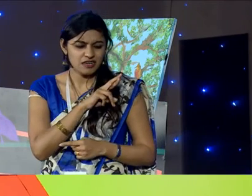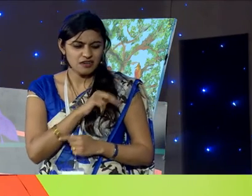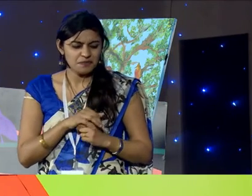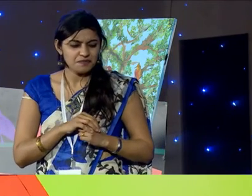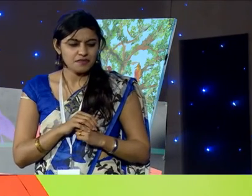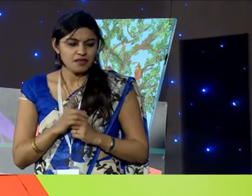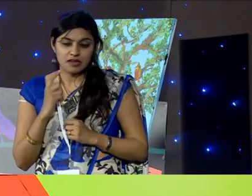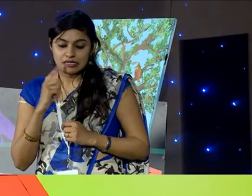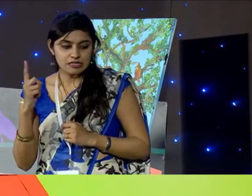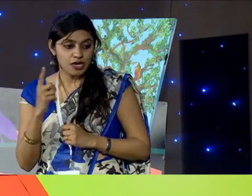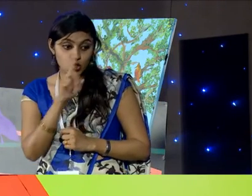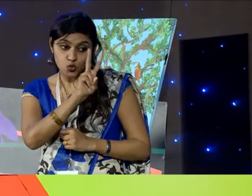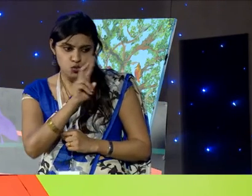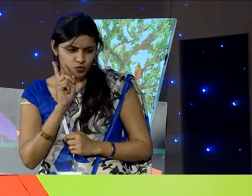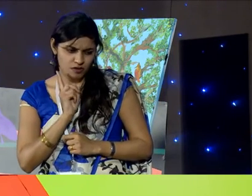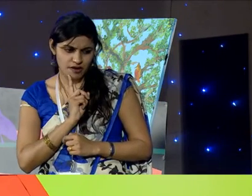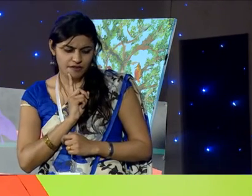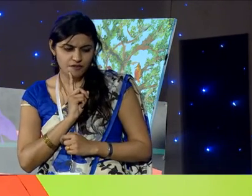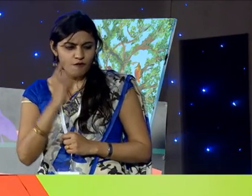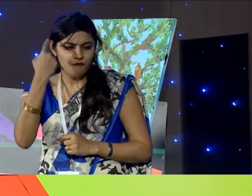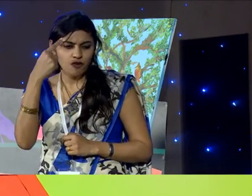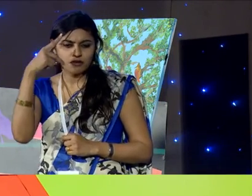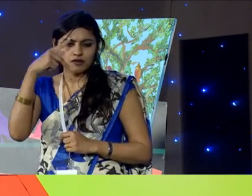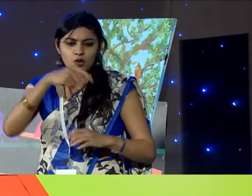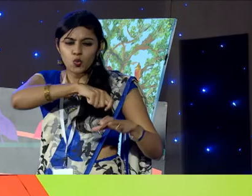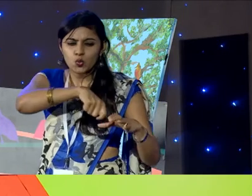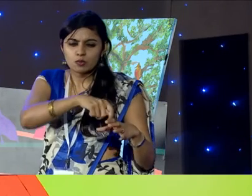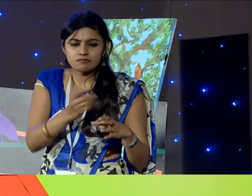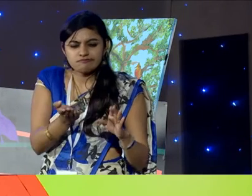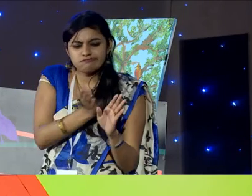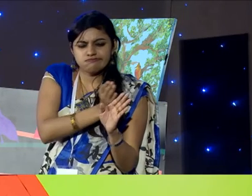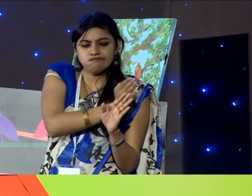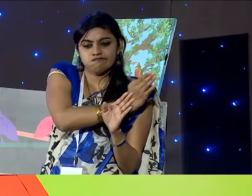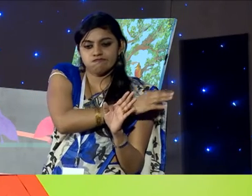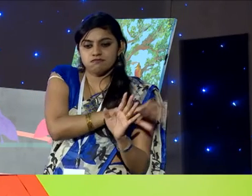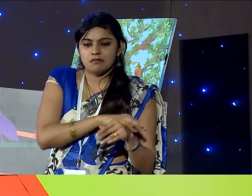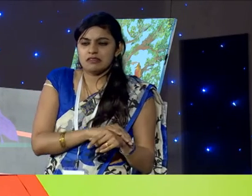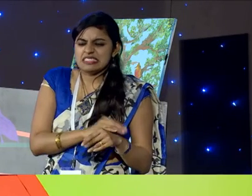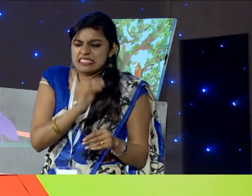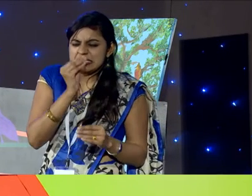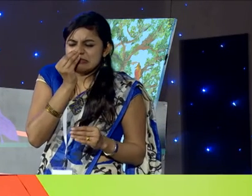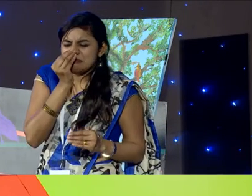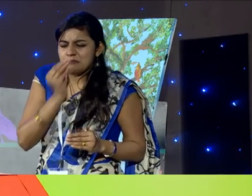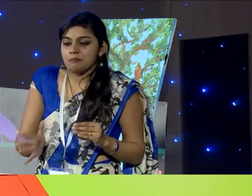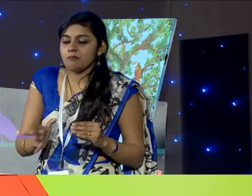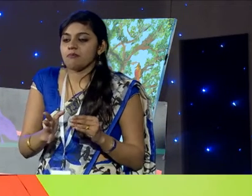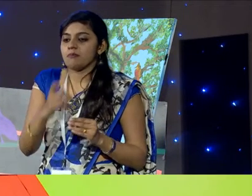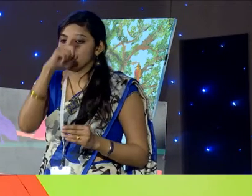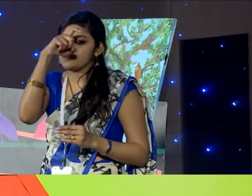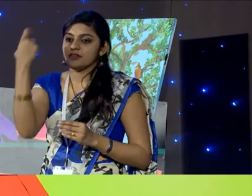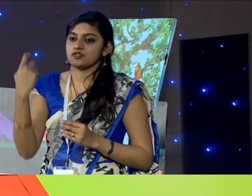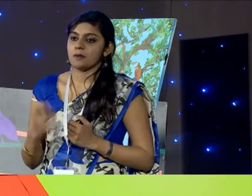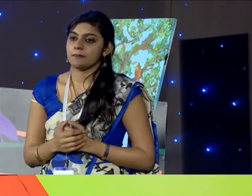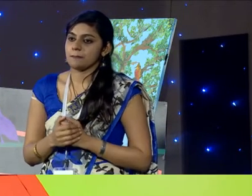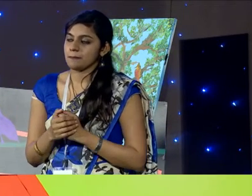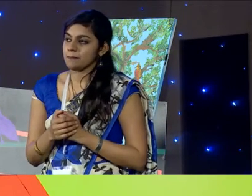put them in the kitchen stewarding department, which is the most back of the house and most menial job in a hotel. What it essentially